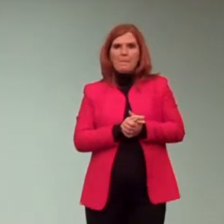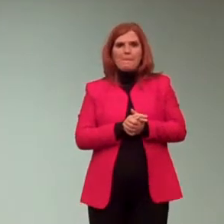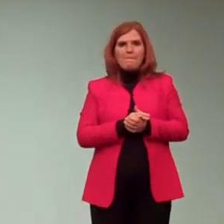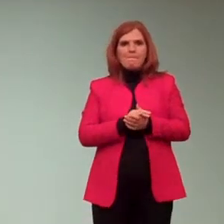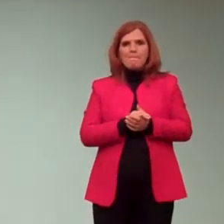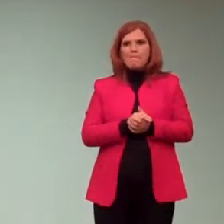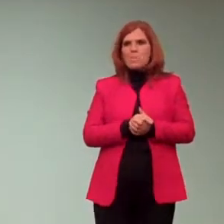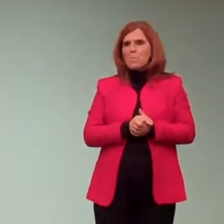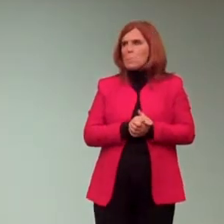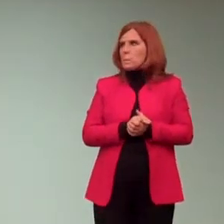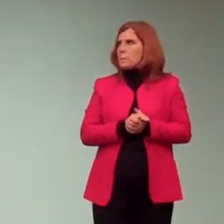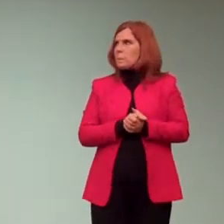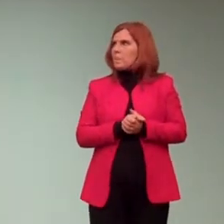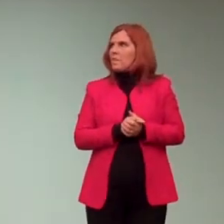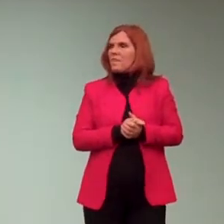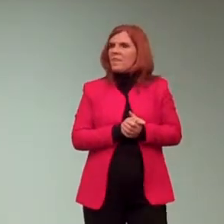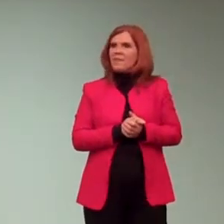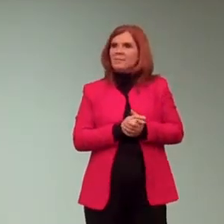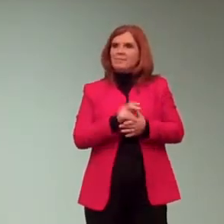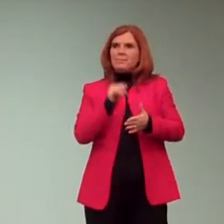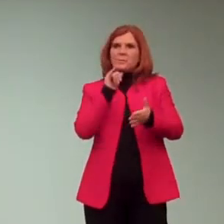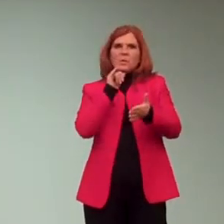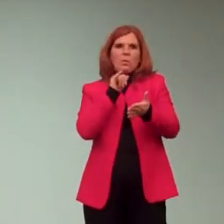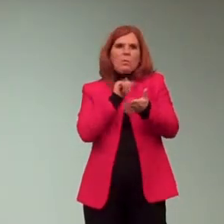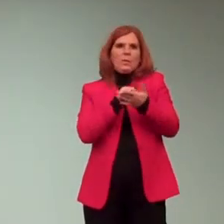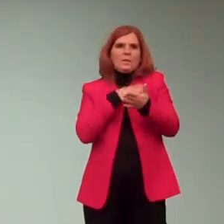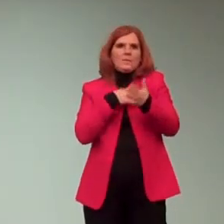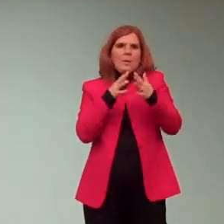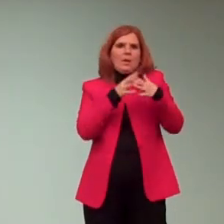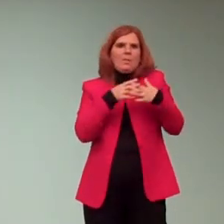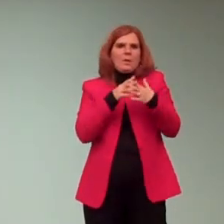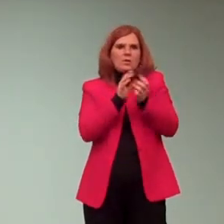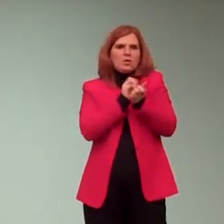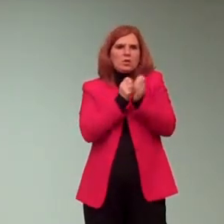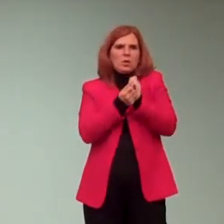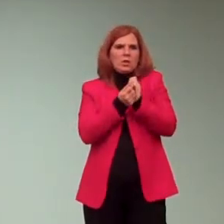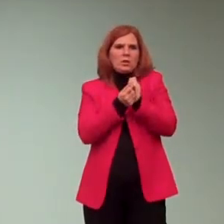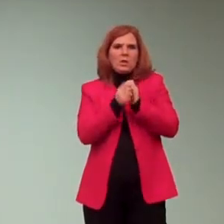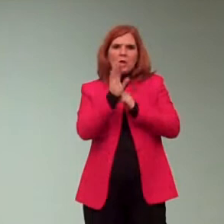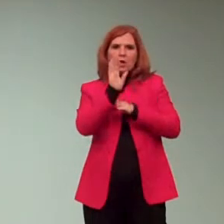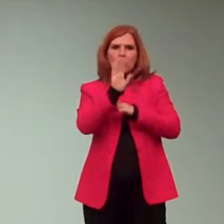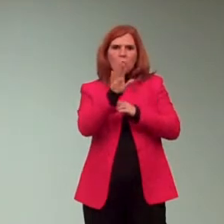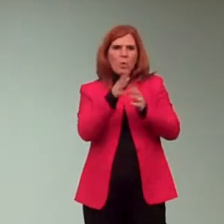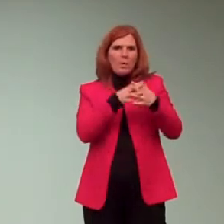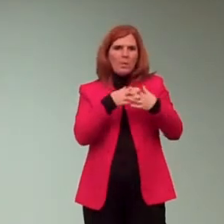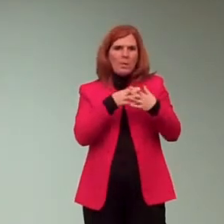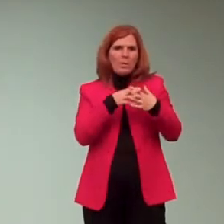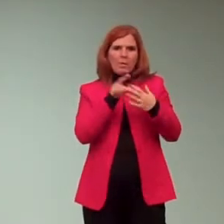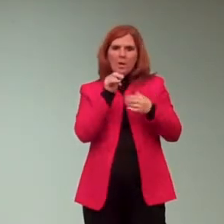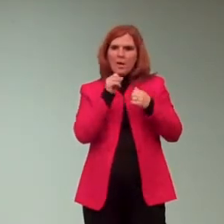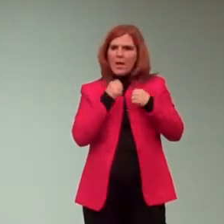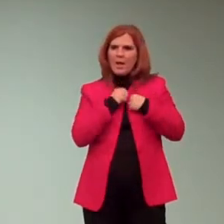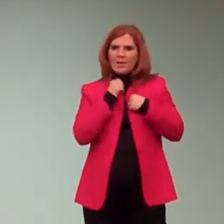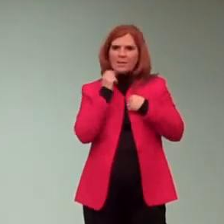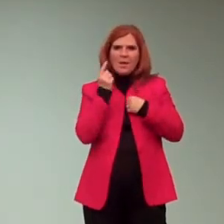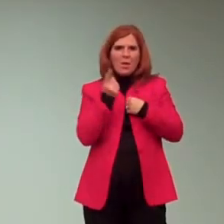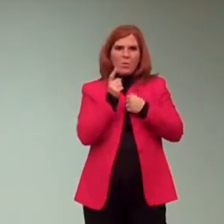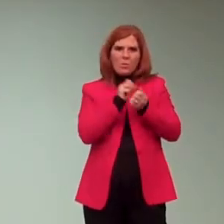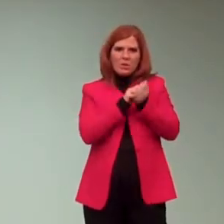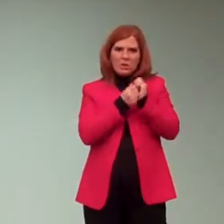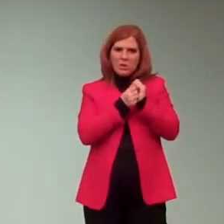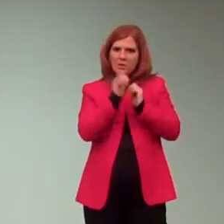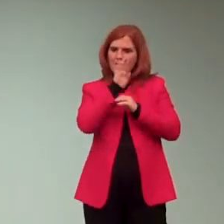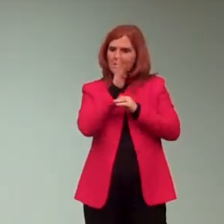Partly it's, oh, that's my America is changing. Your America has been constantly changing. It's never been the